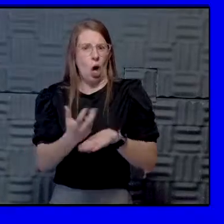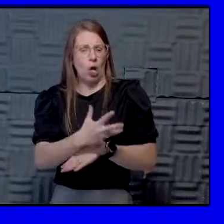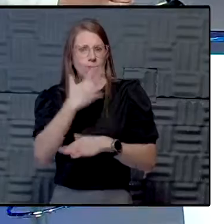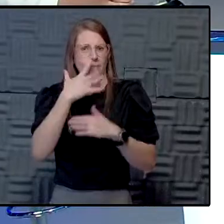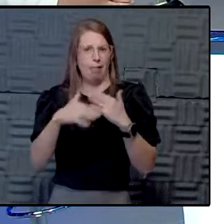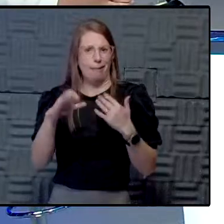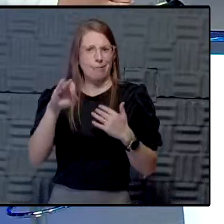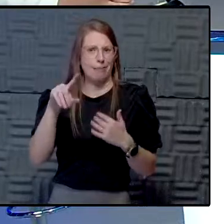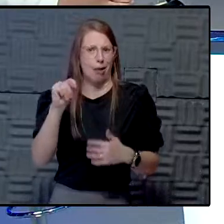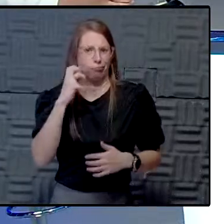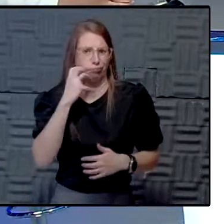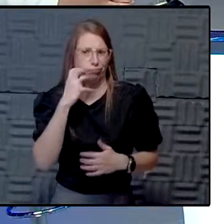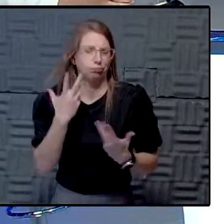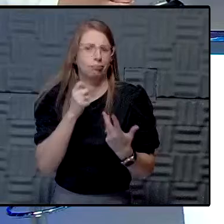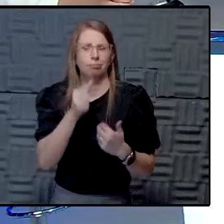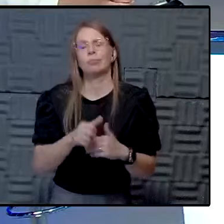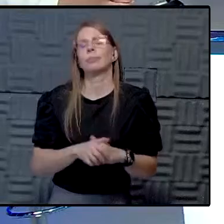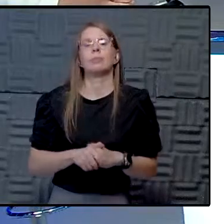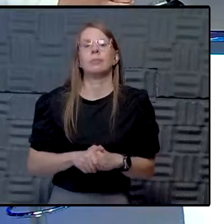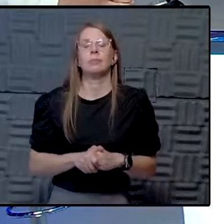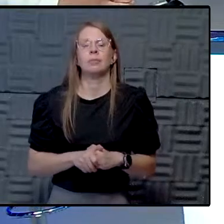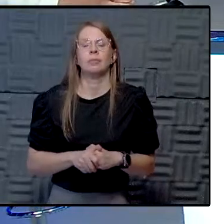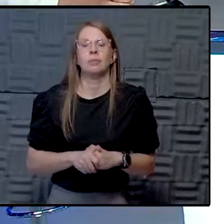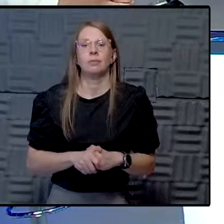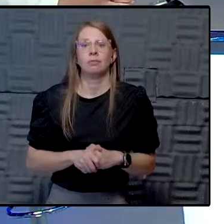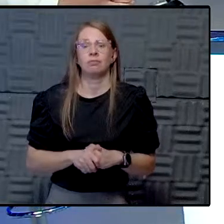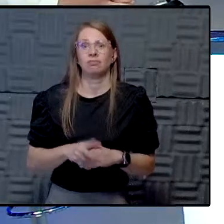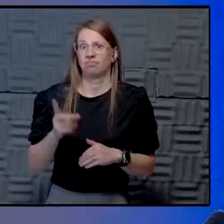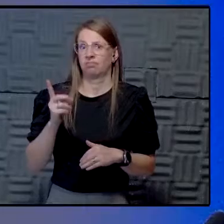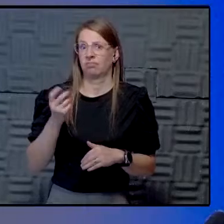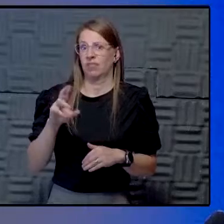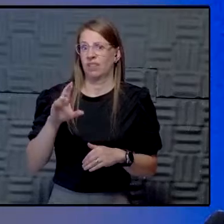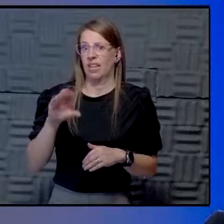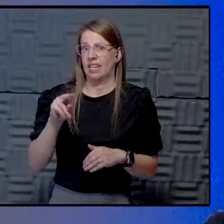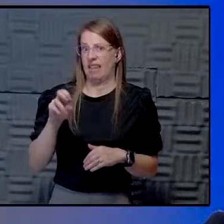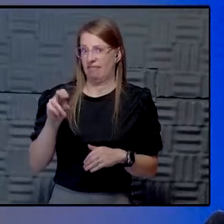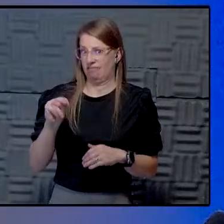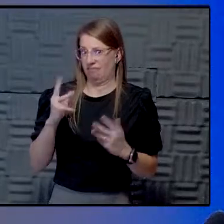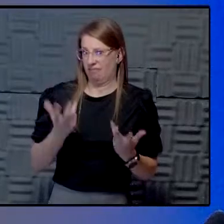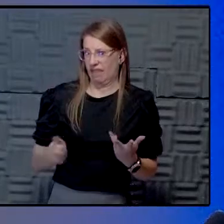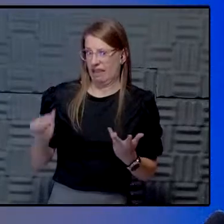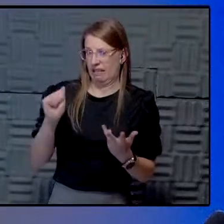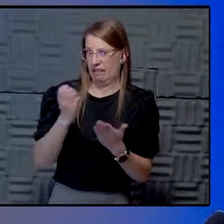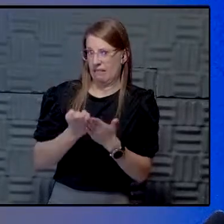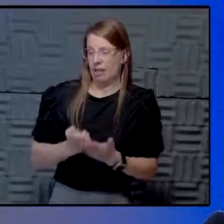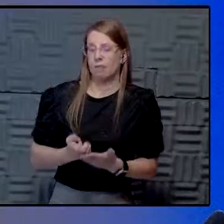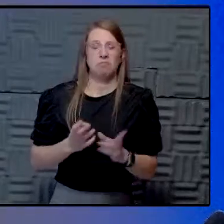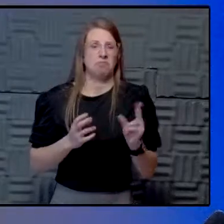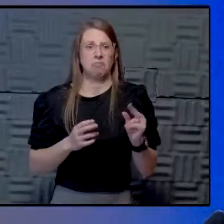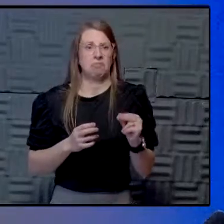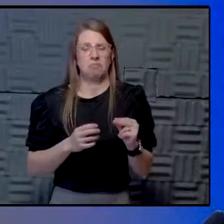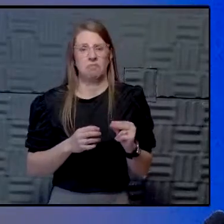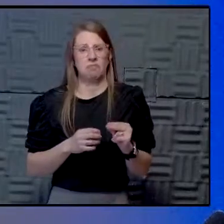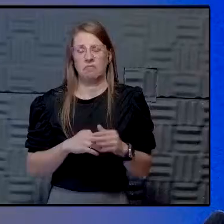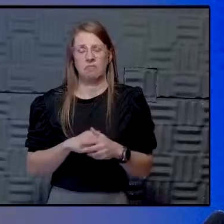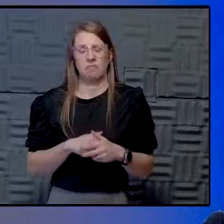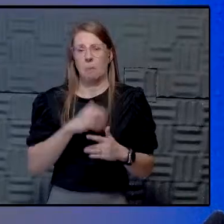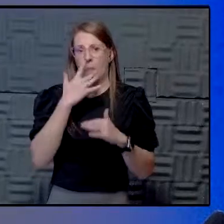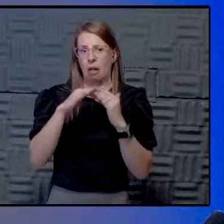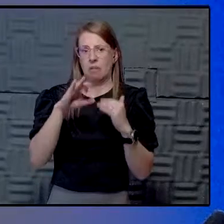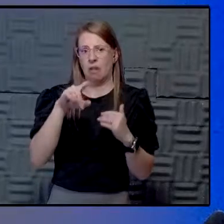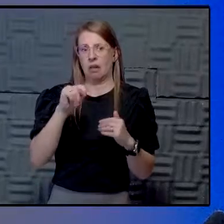like that. I've not seen that. And Dr. Cannon, anything you've seen about that? No. I mean, we continue to see pulmonary